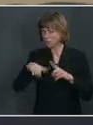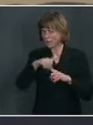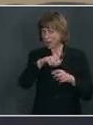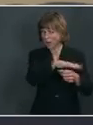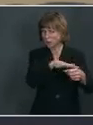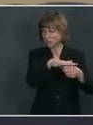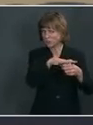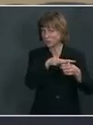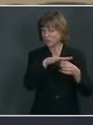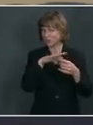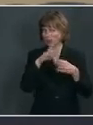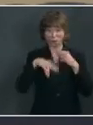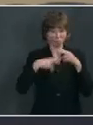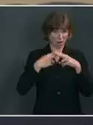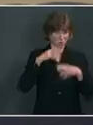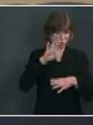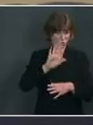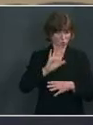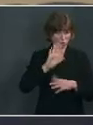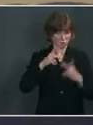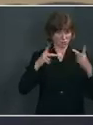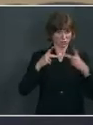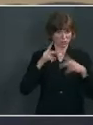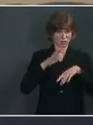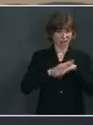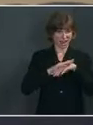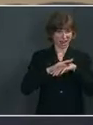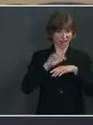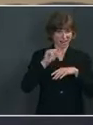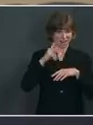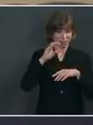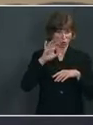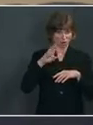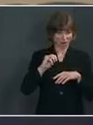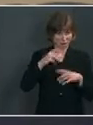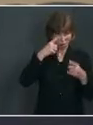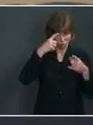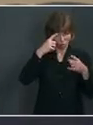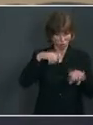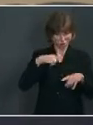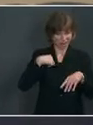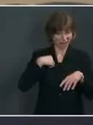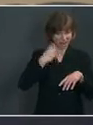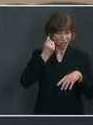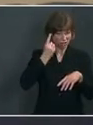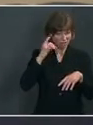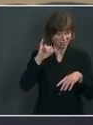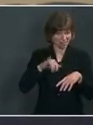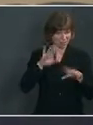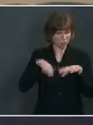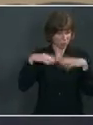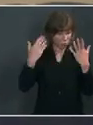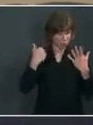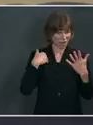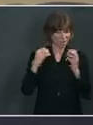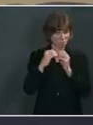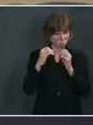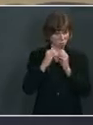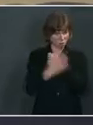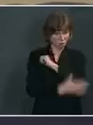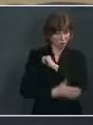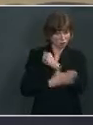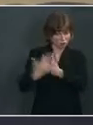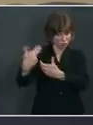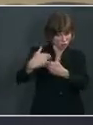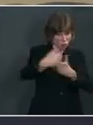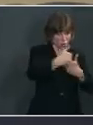in terms of your position on the Abraham Accords? I understand the president is open to having more countries join, but how urgent